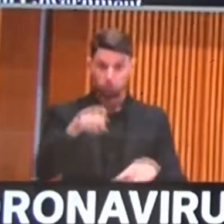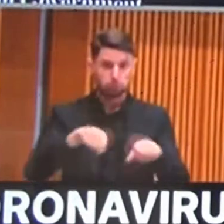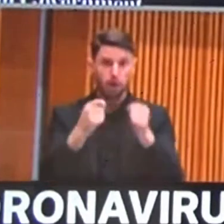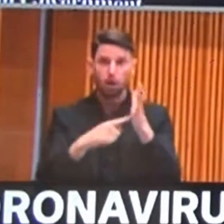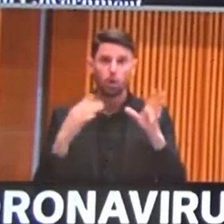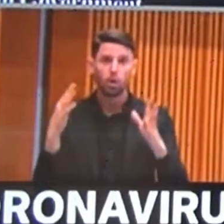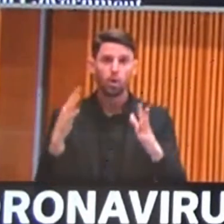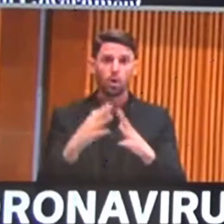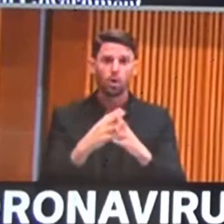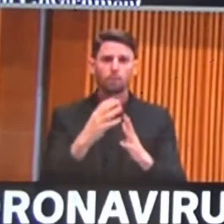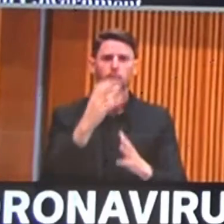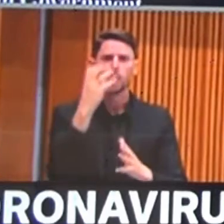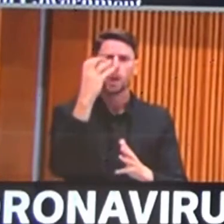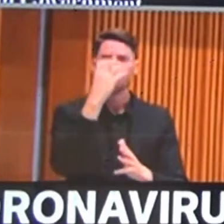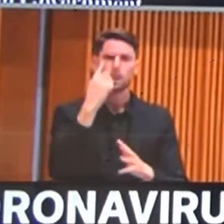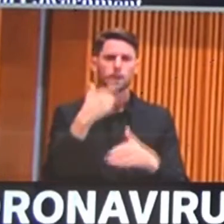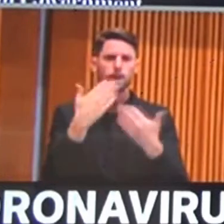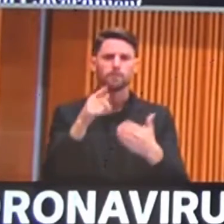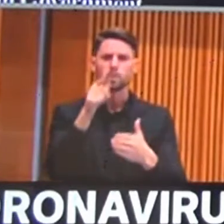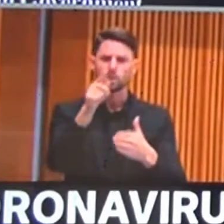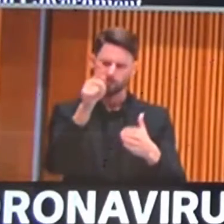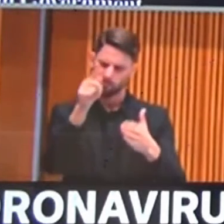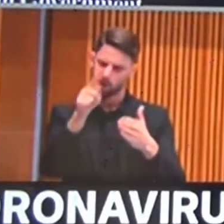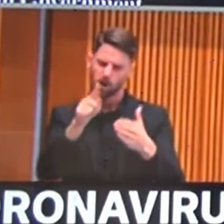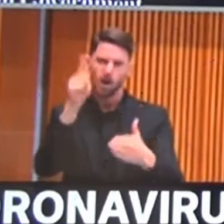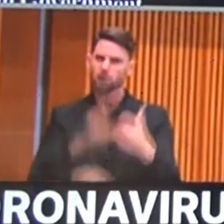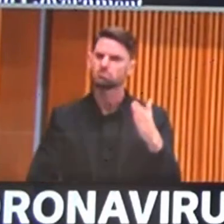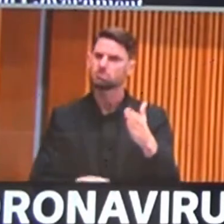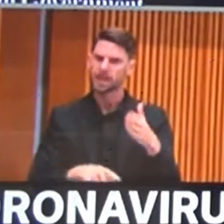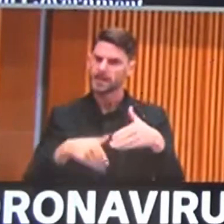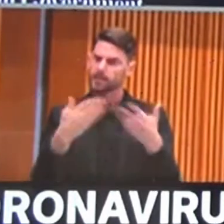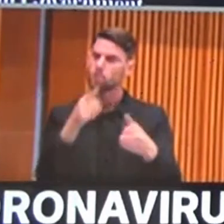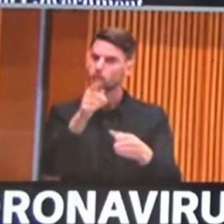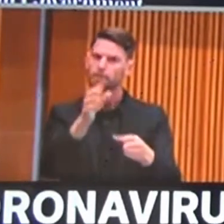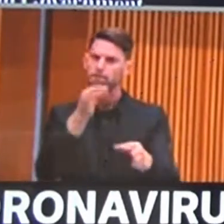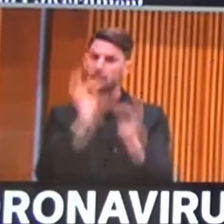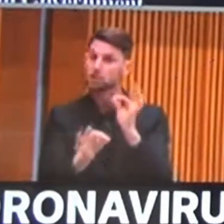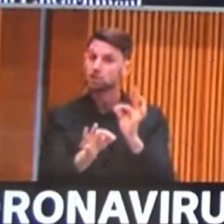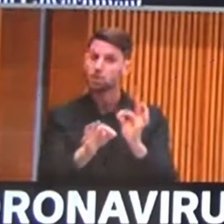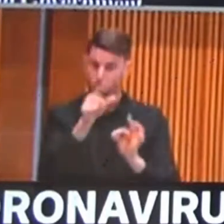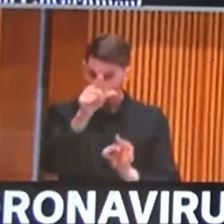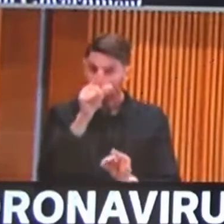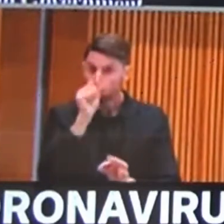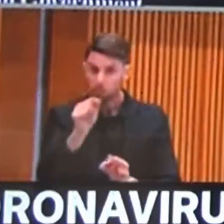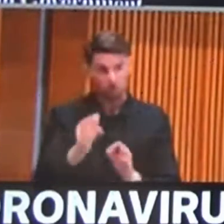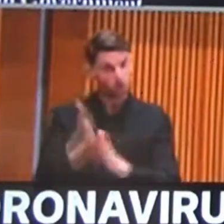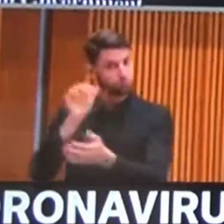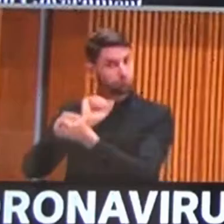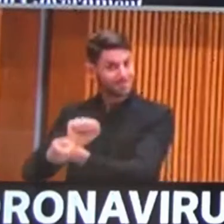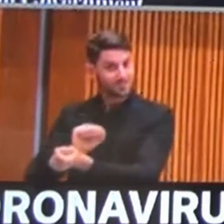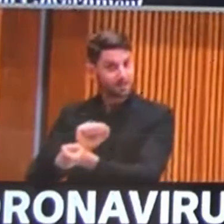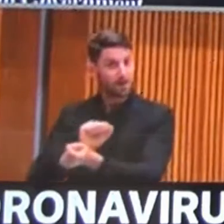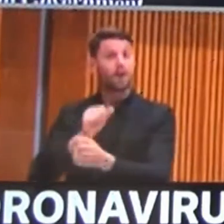and territory. The most serious of these offences may carry maximum penalties up to imprisonment